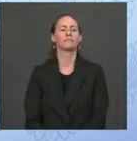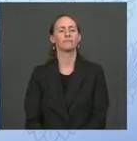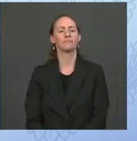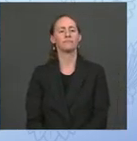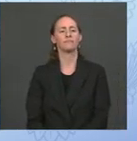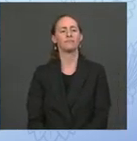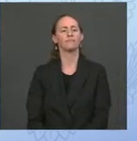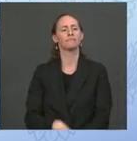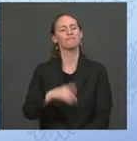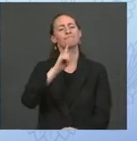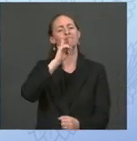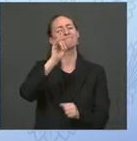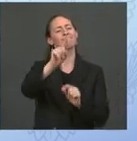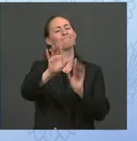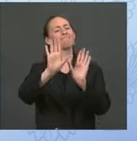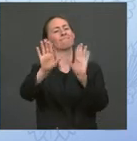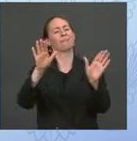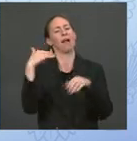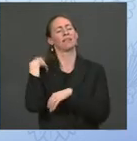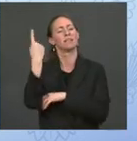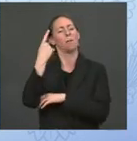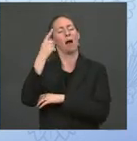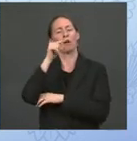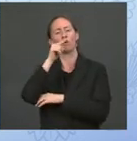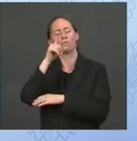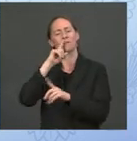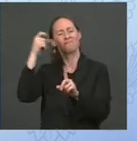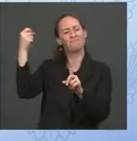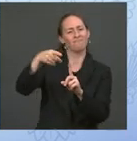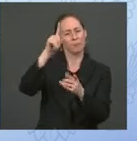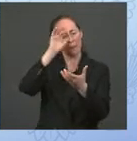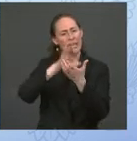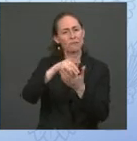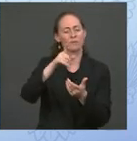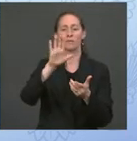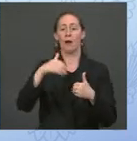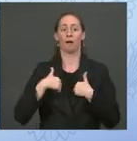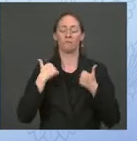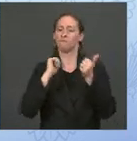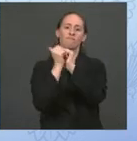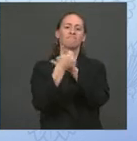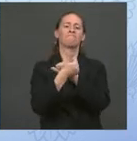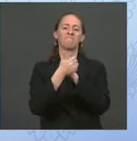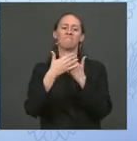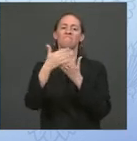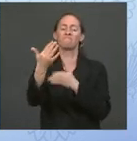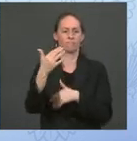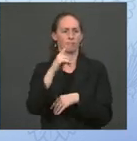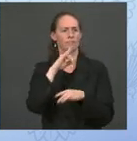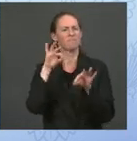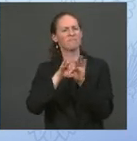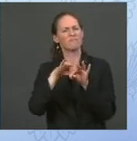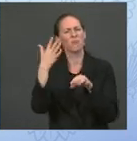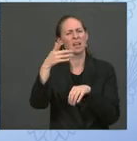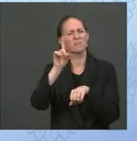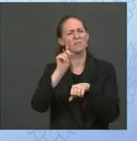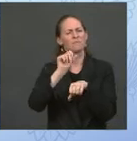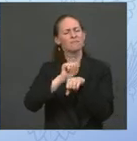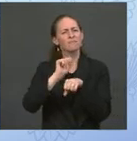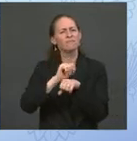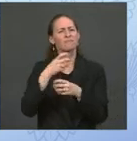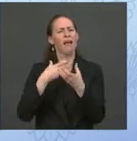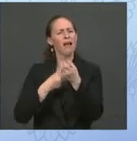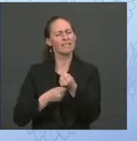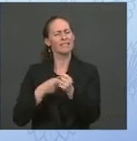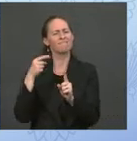back at, and they changed your life. But most of all, what you do is you give us confidence.